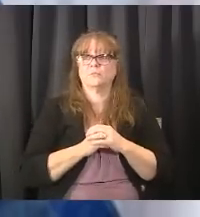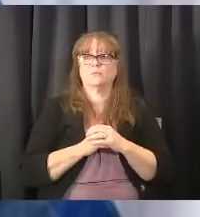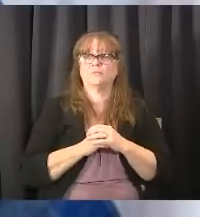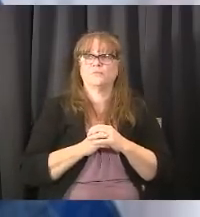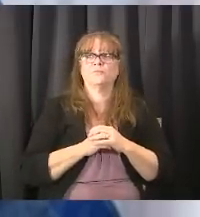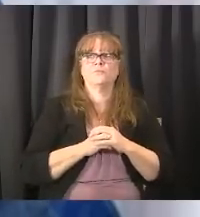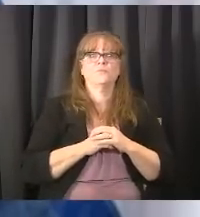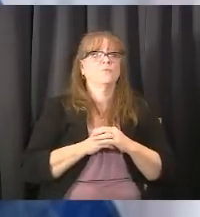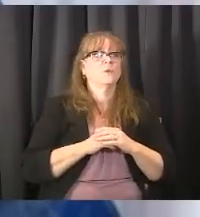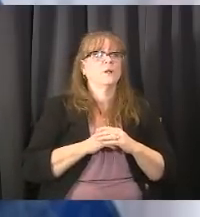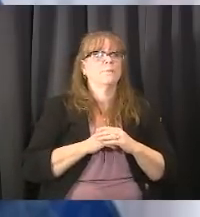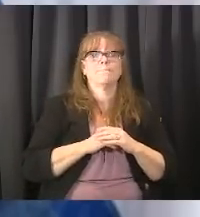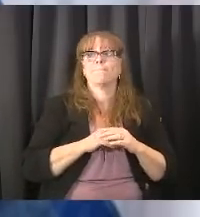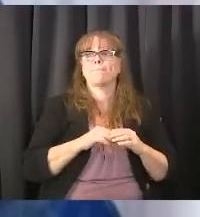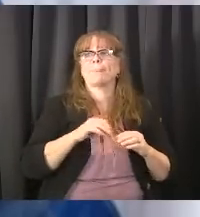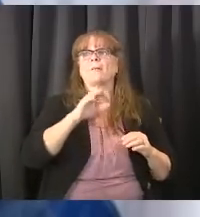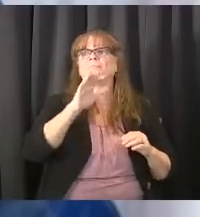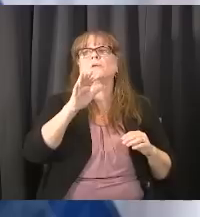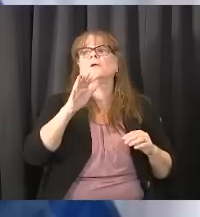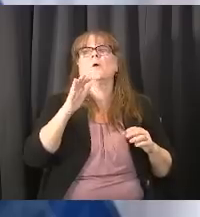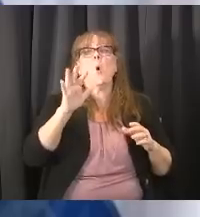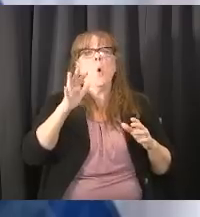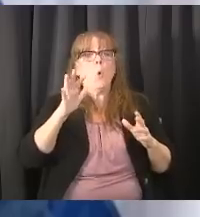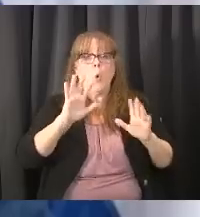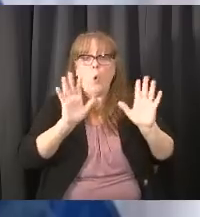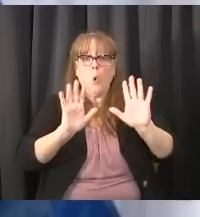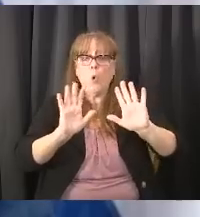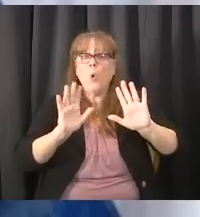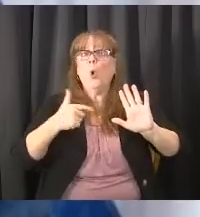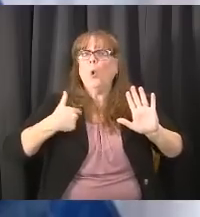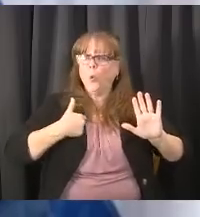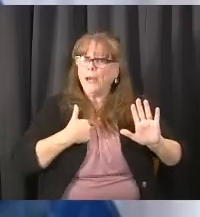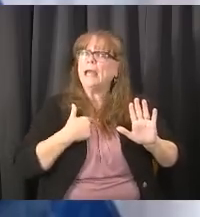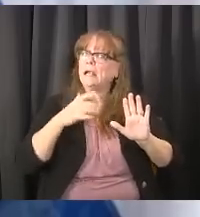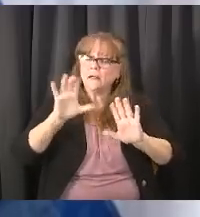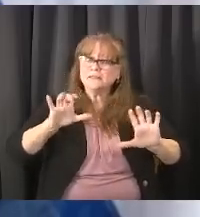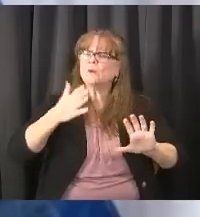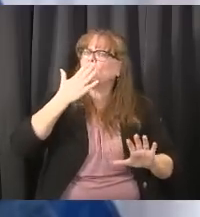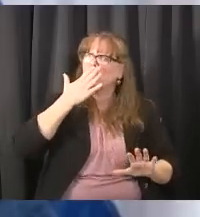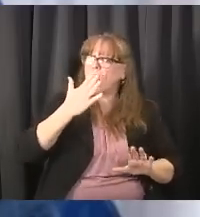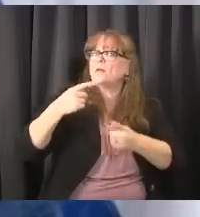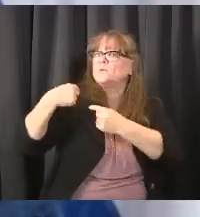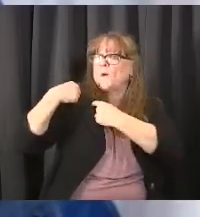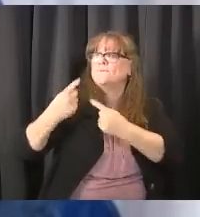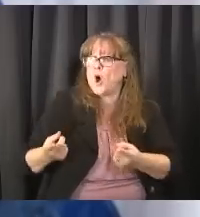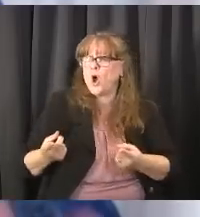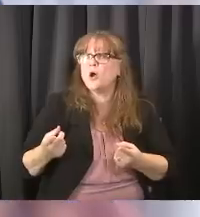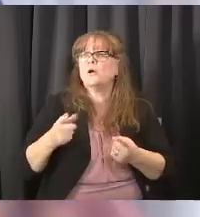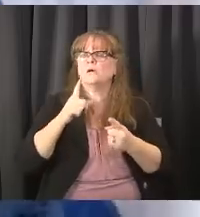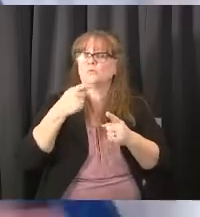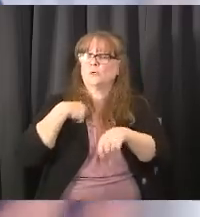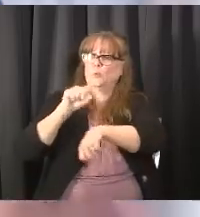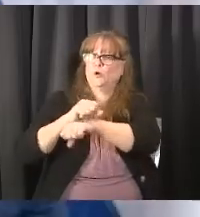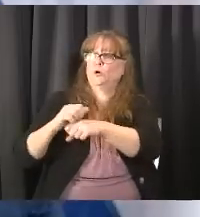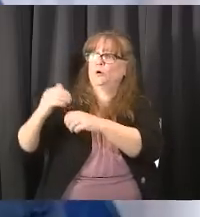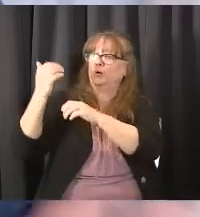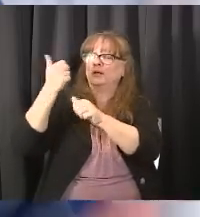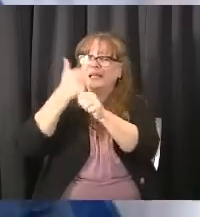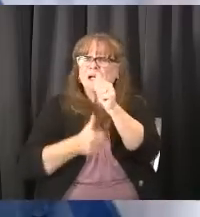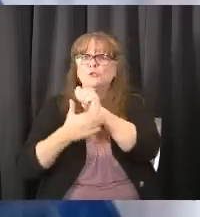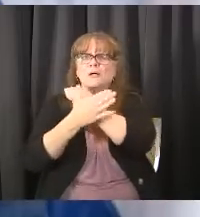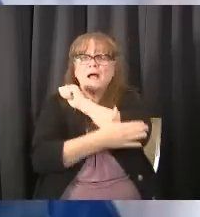challenges on the health restrictions that counties of the state have put in place. The only one that we lost was one around the right to